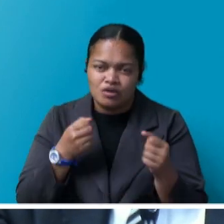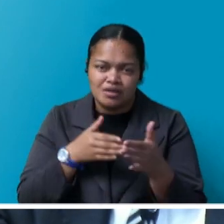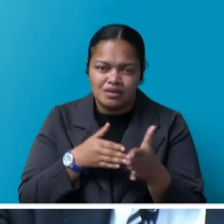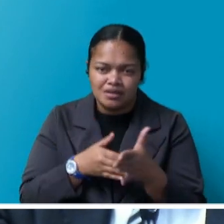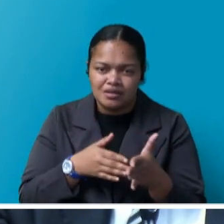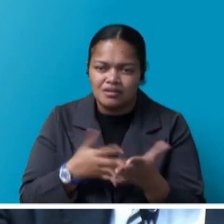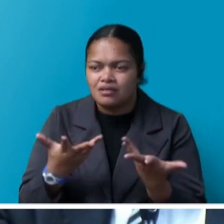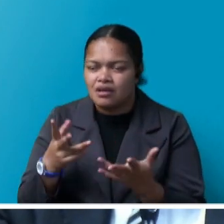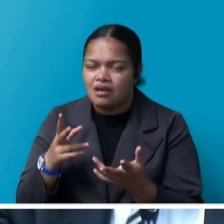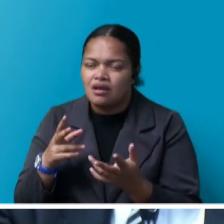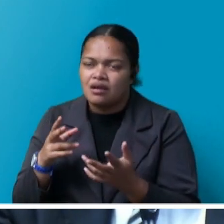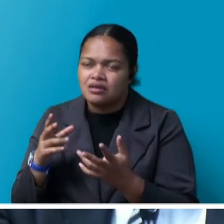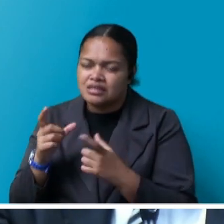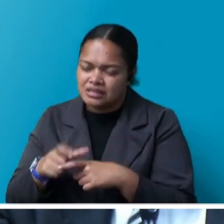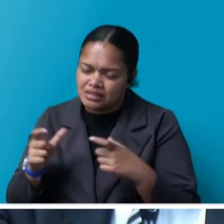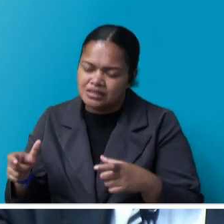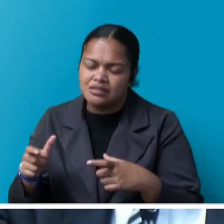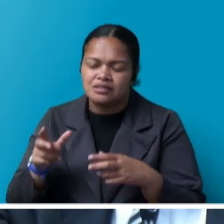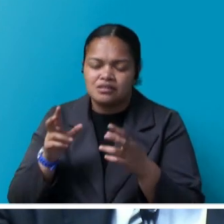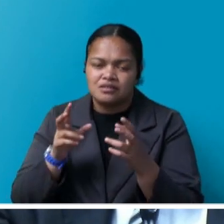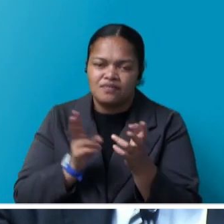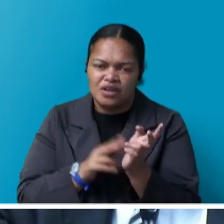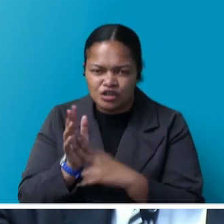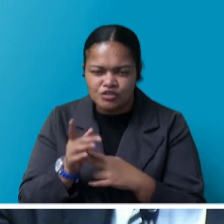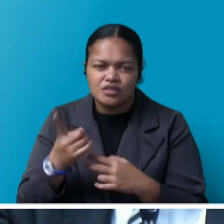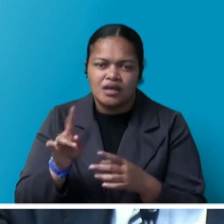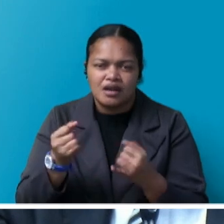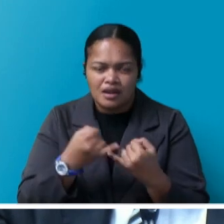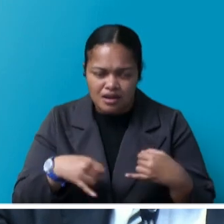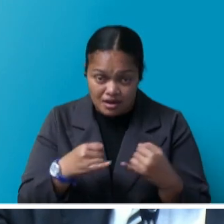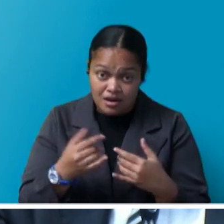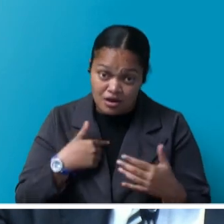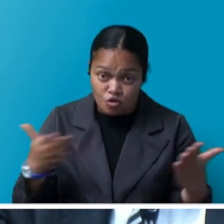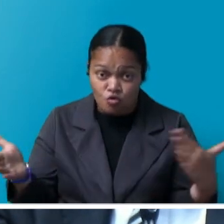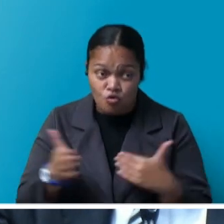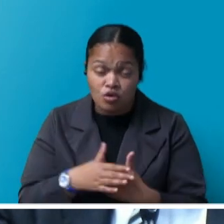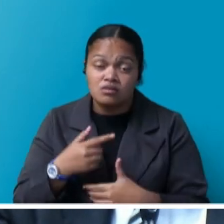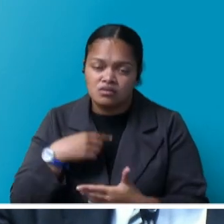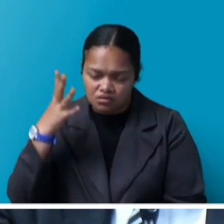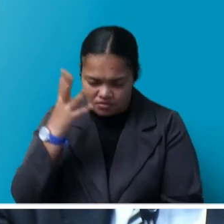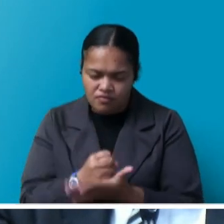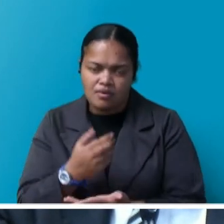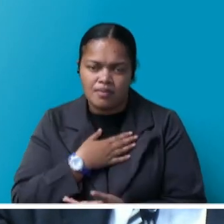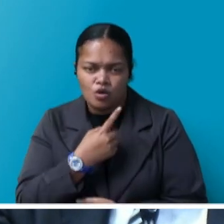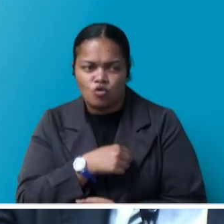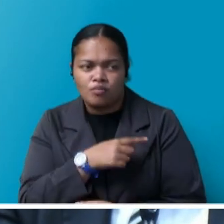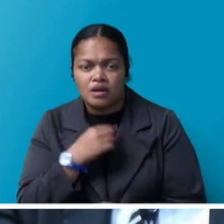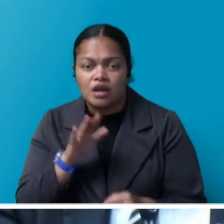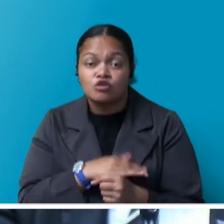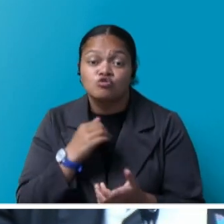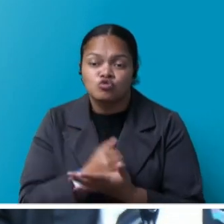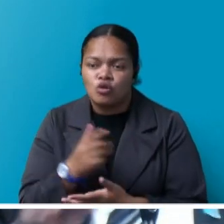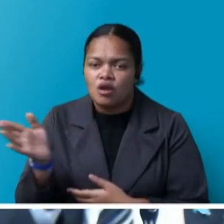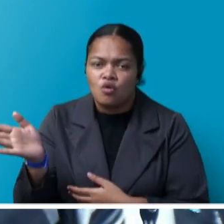urban centers and community and remote communities. In closing, Mr. Speaker, sir, I reaffirm my commitment, as I'm sure we all